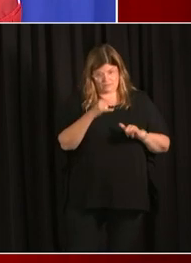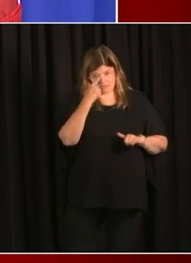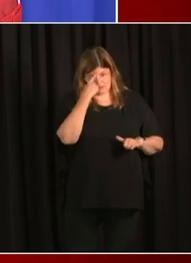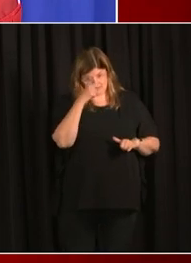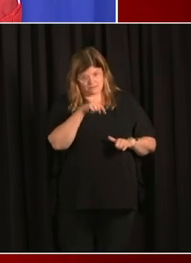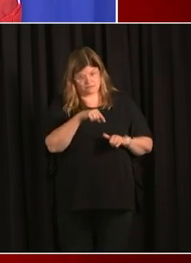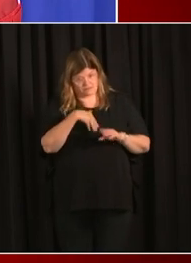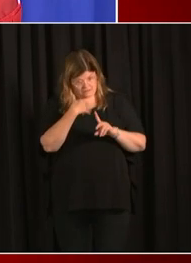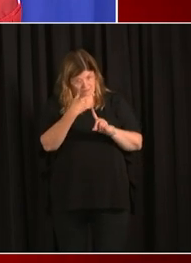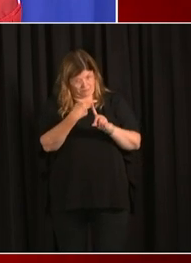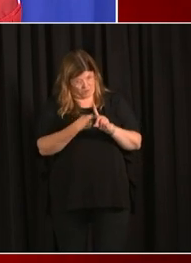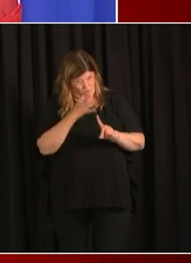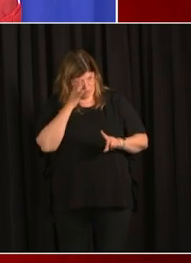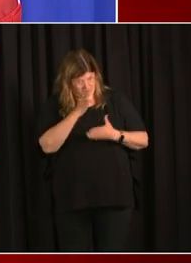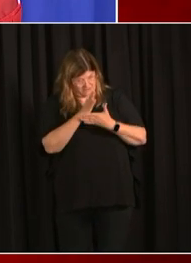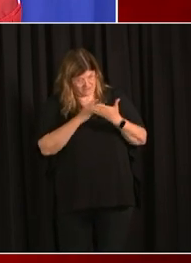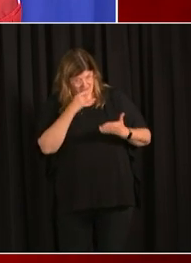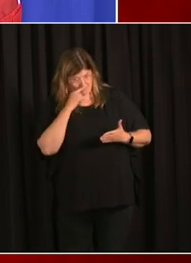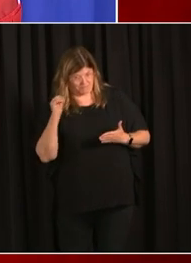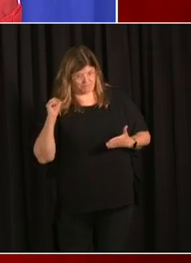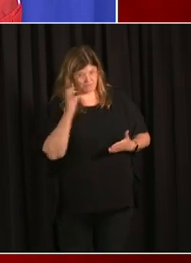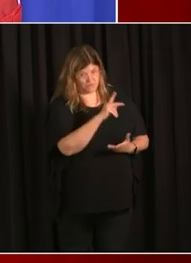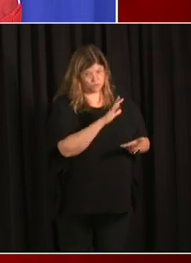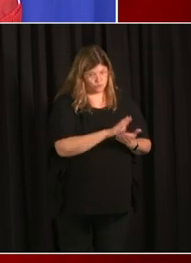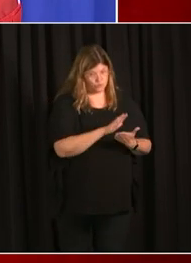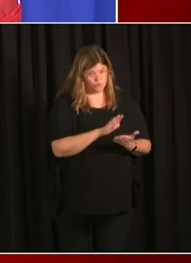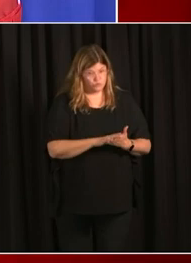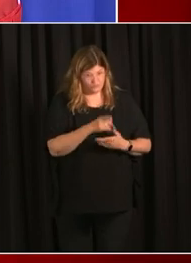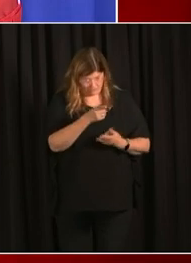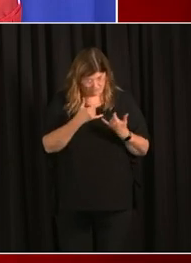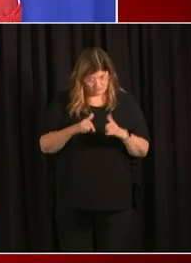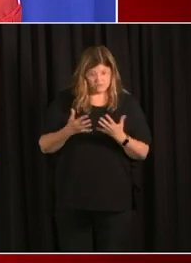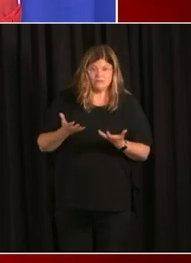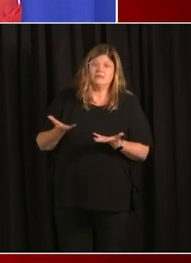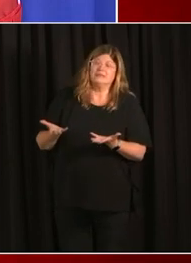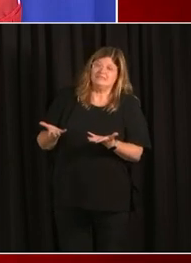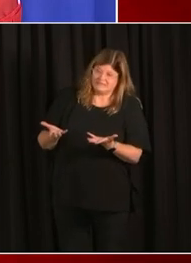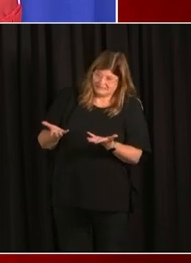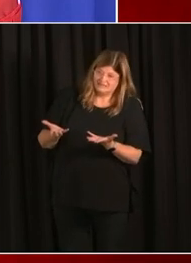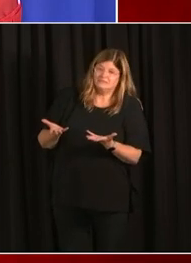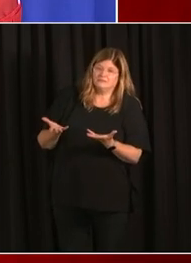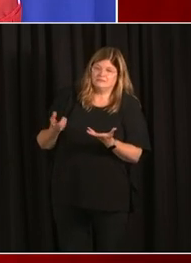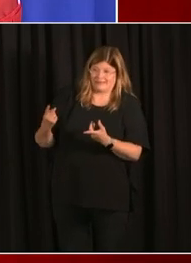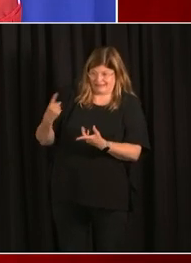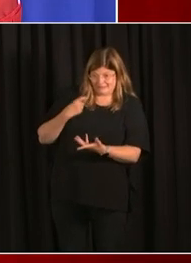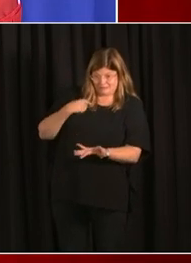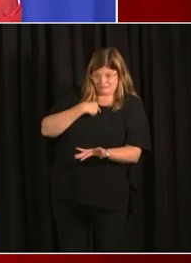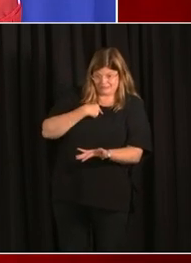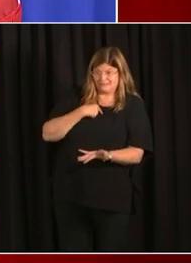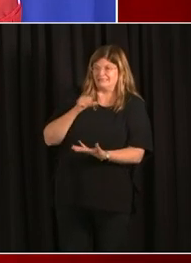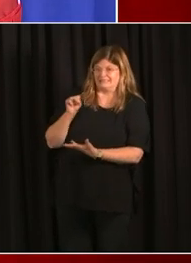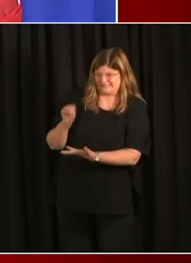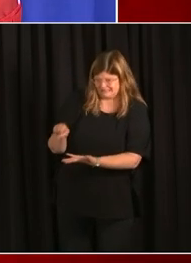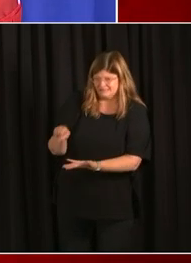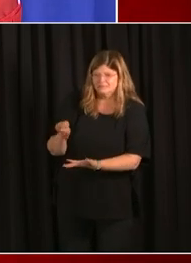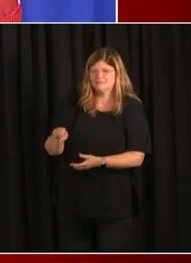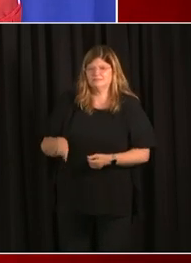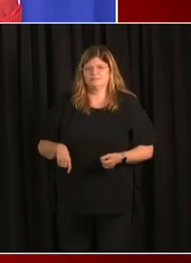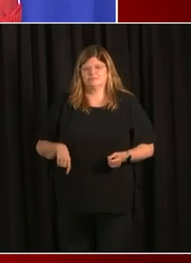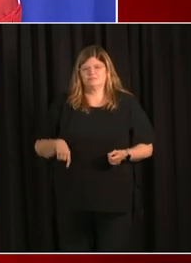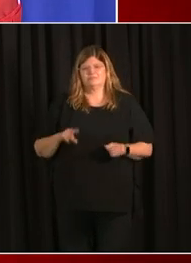some kids? The city still wants to bring back some? I wanted them to, yes, If you're asking me, is yes,